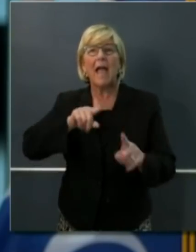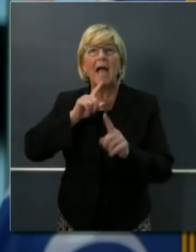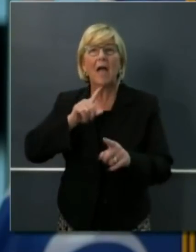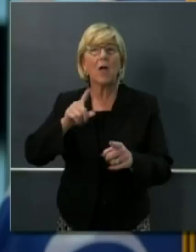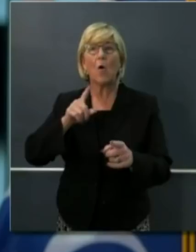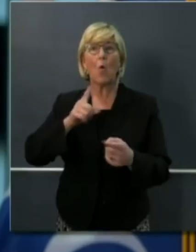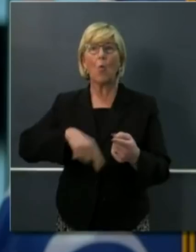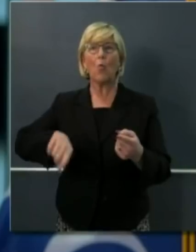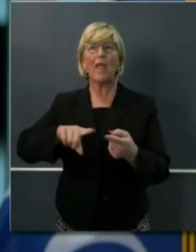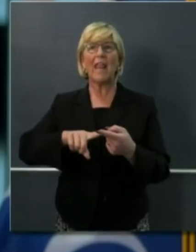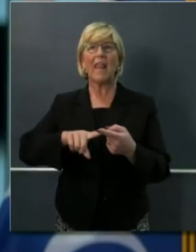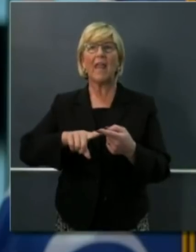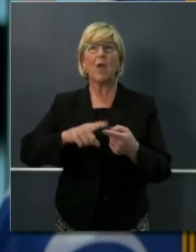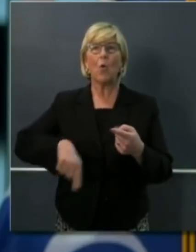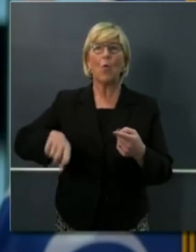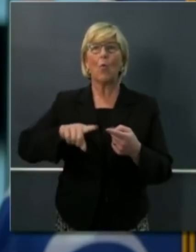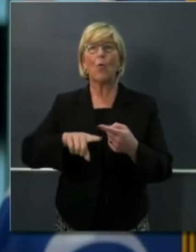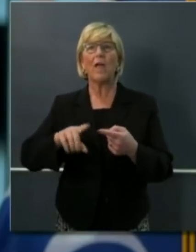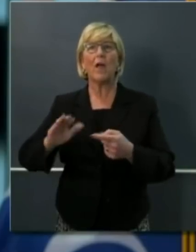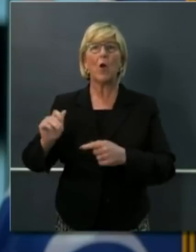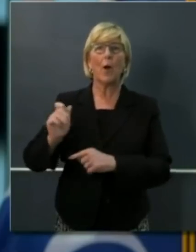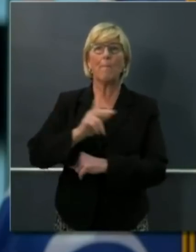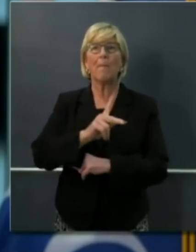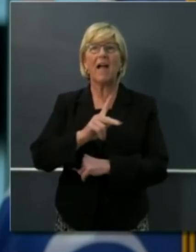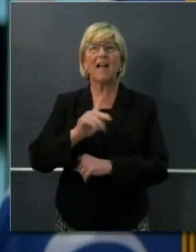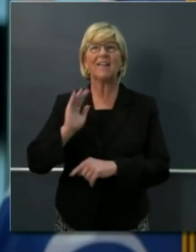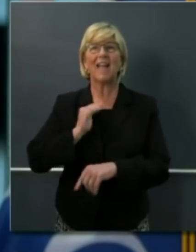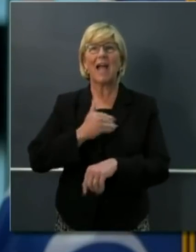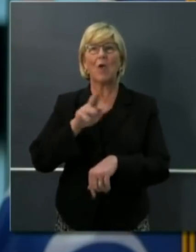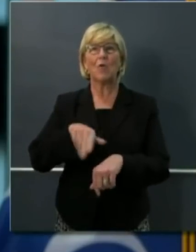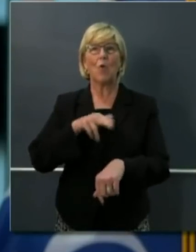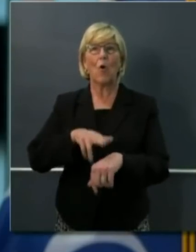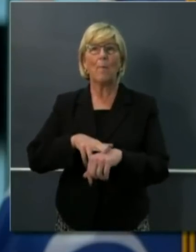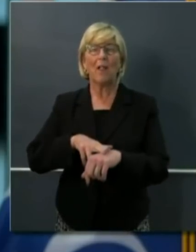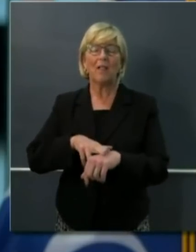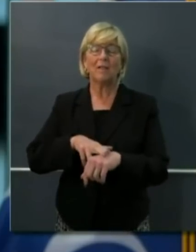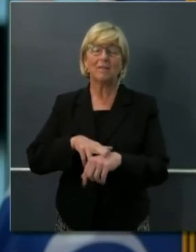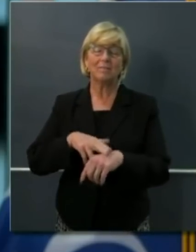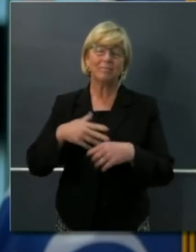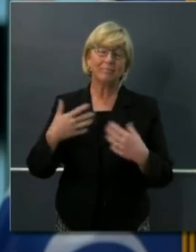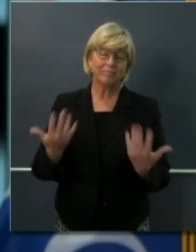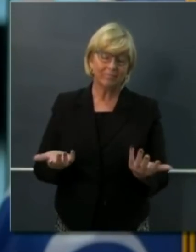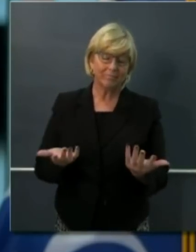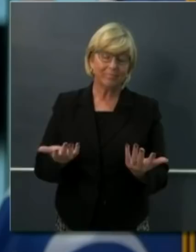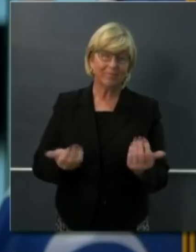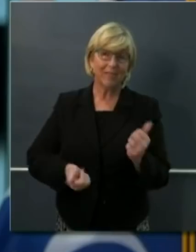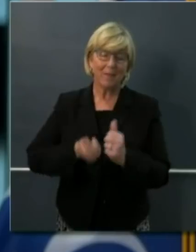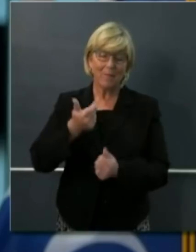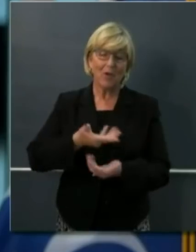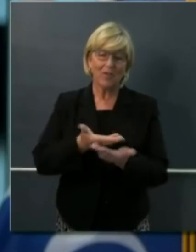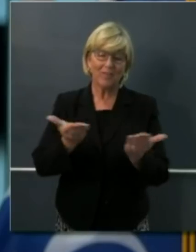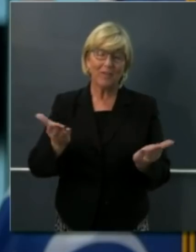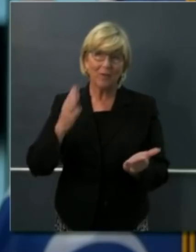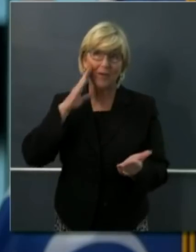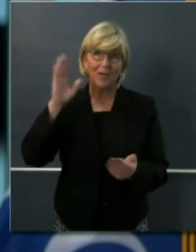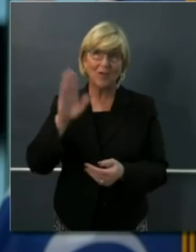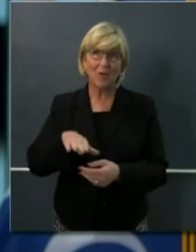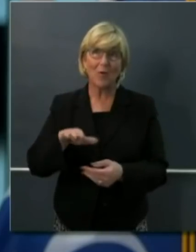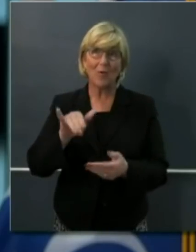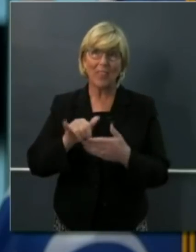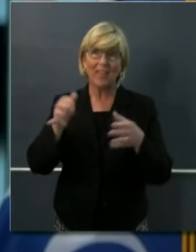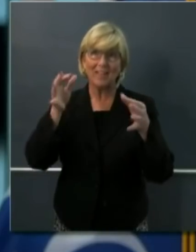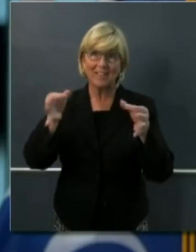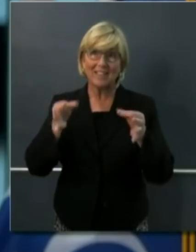when. When can we go back to some semblance of normalcy? Well, a vast majority of you, I think, recognize that